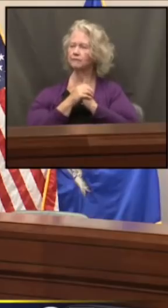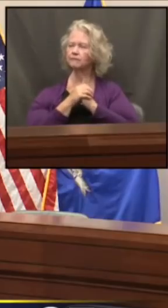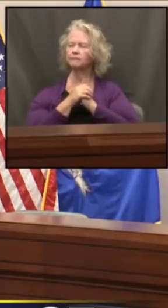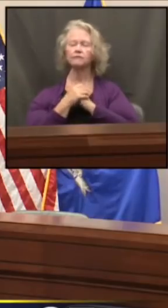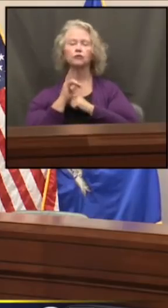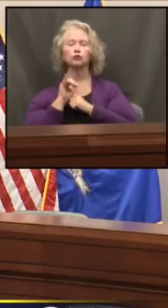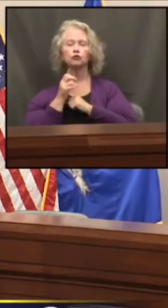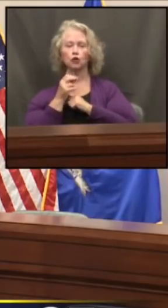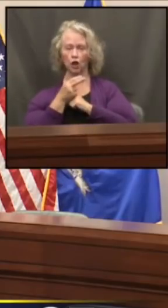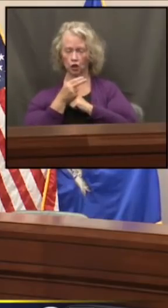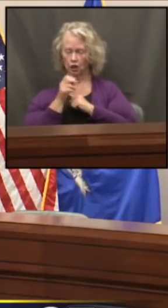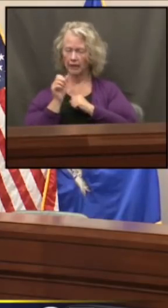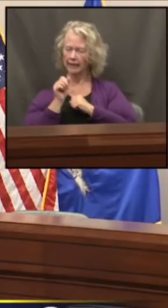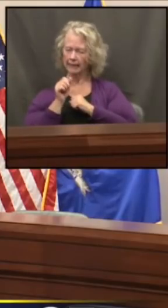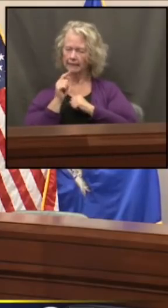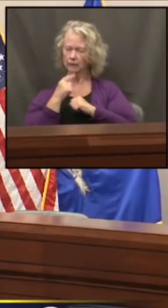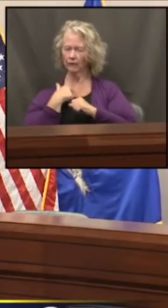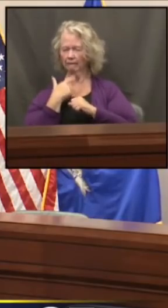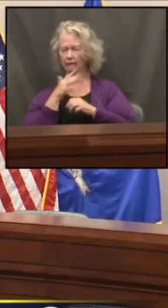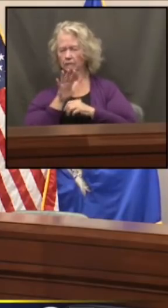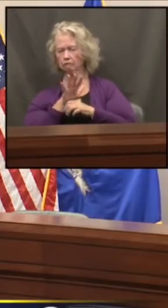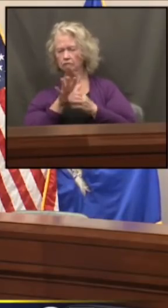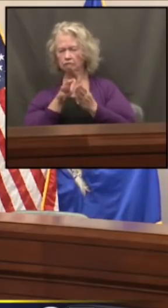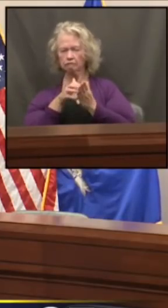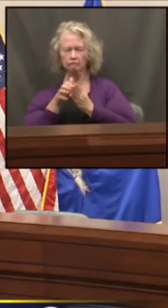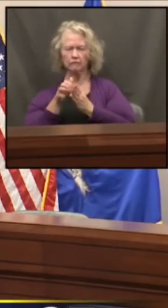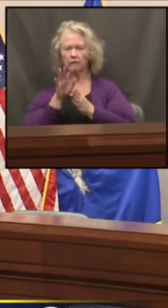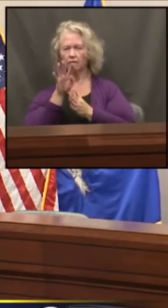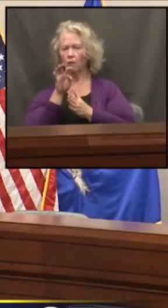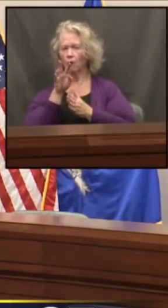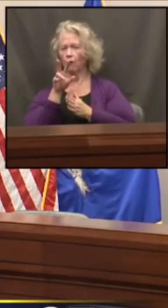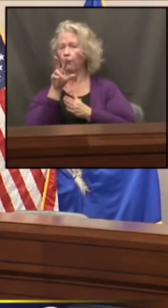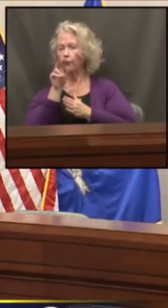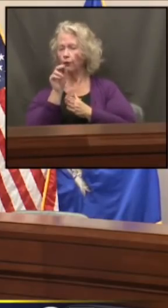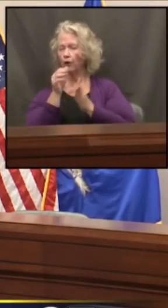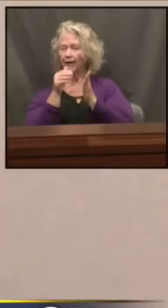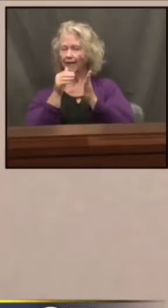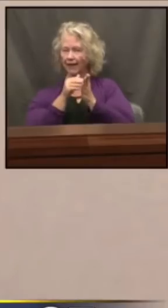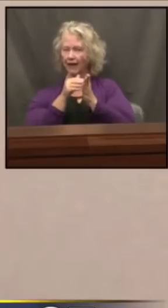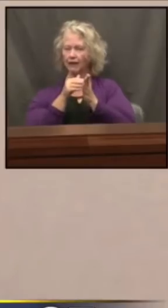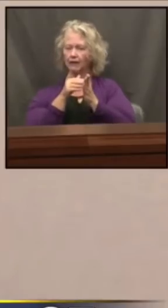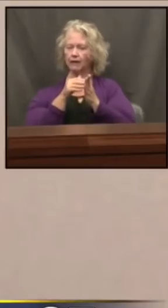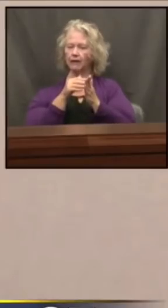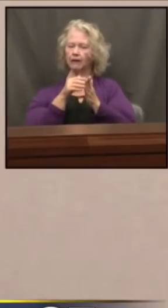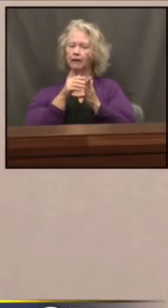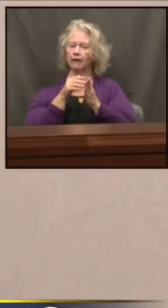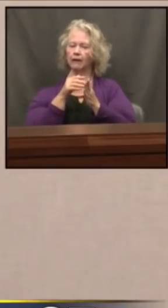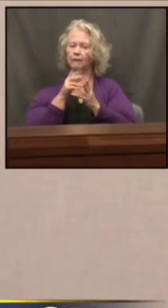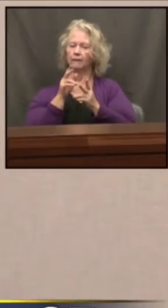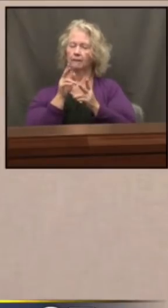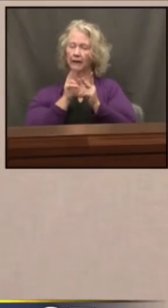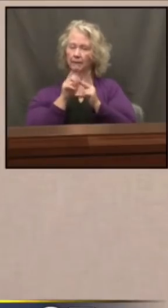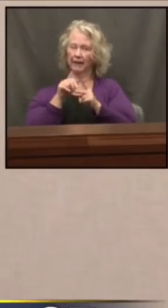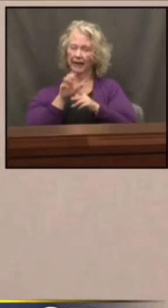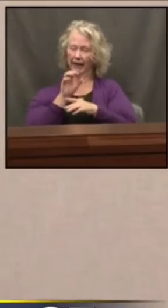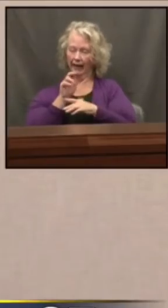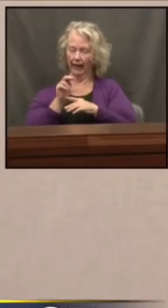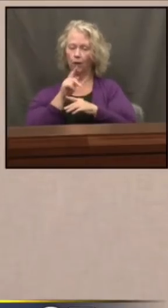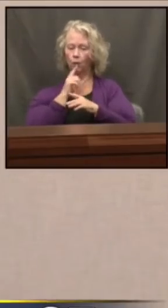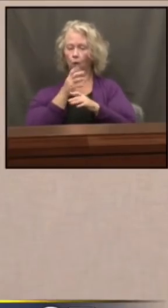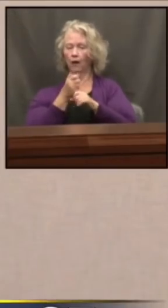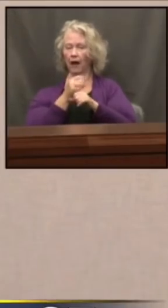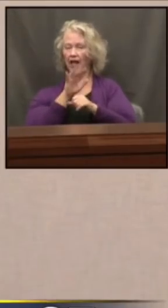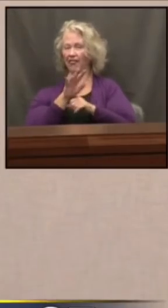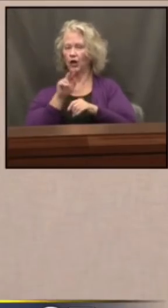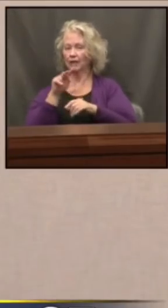Yes, so we believe there's approximately 430,000 Connecticut residents who received their second dose of the